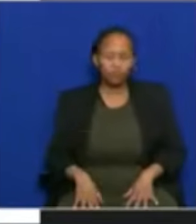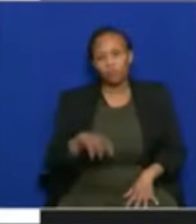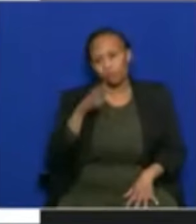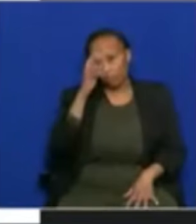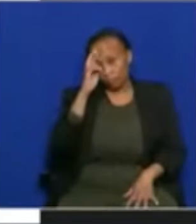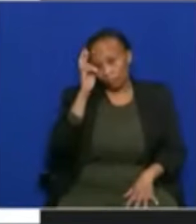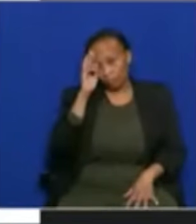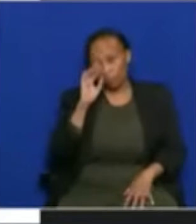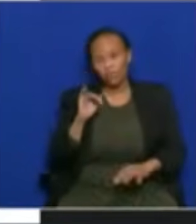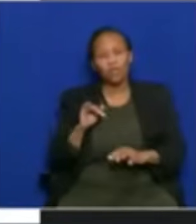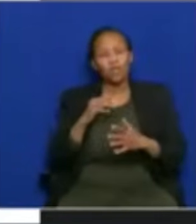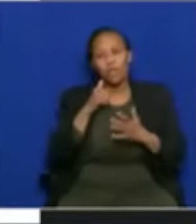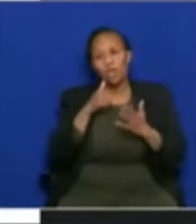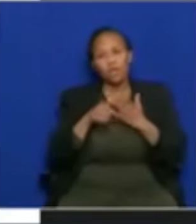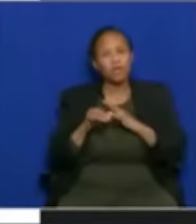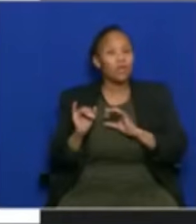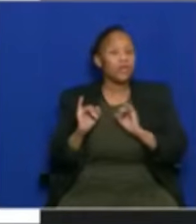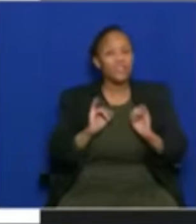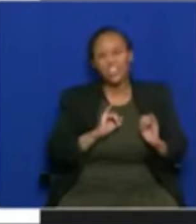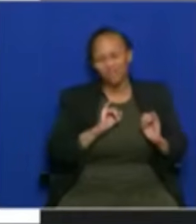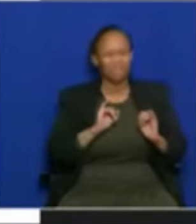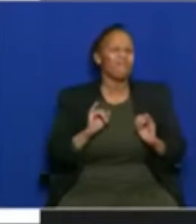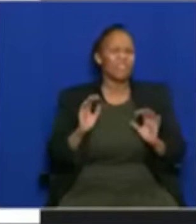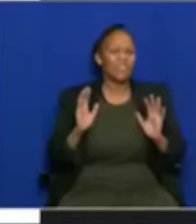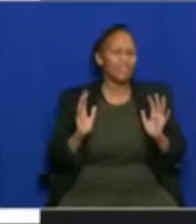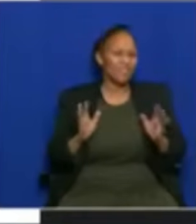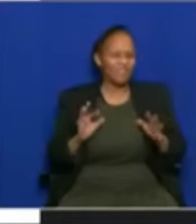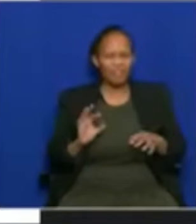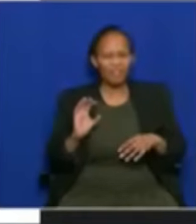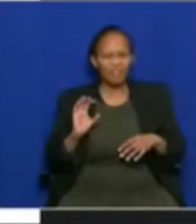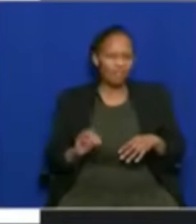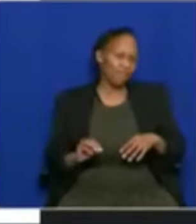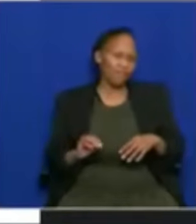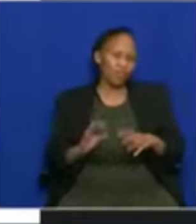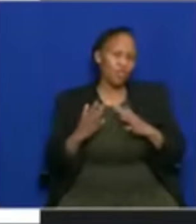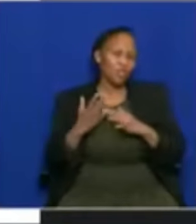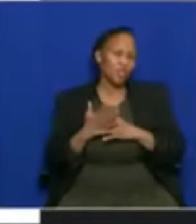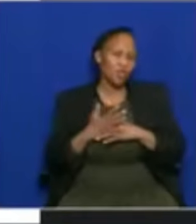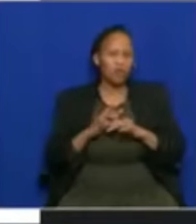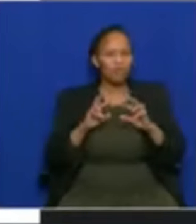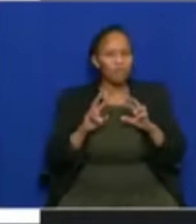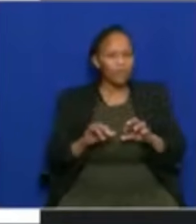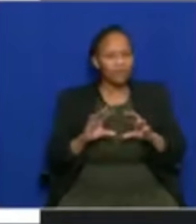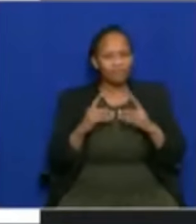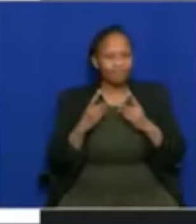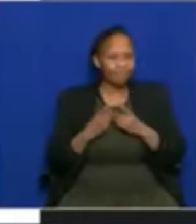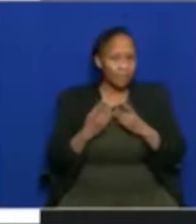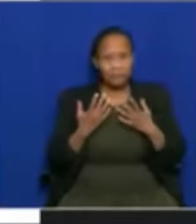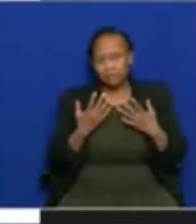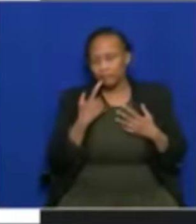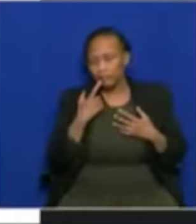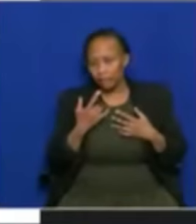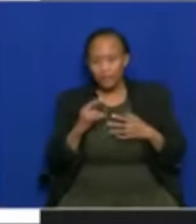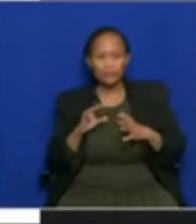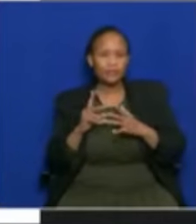say go via the vetting department there and submit your details,